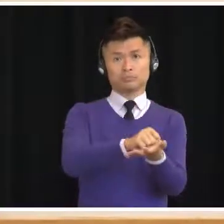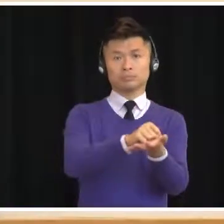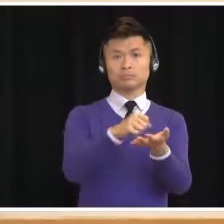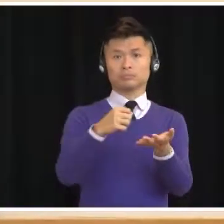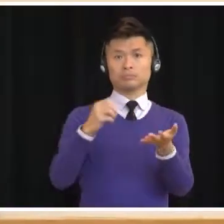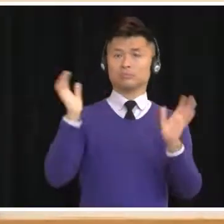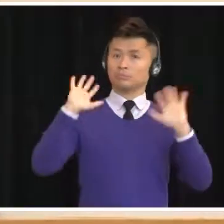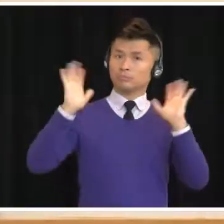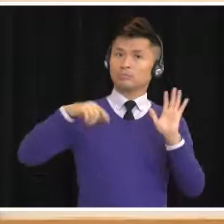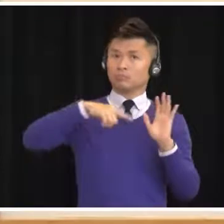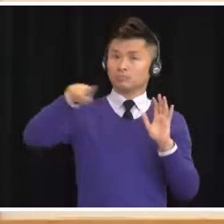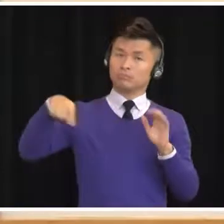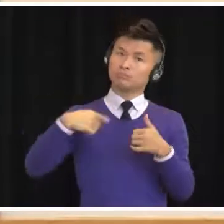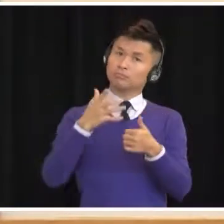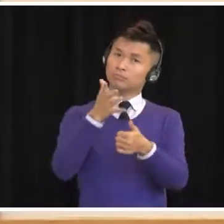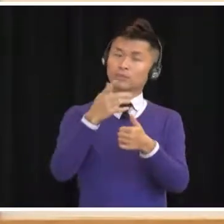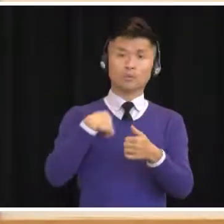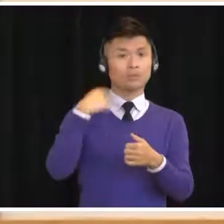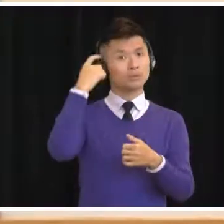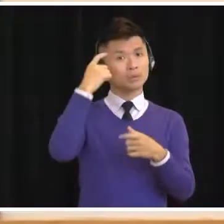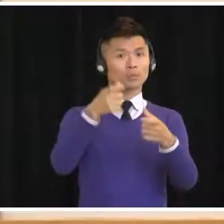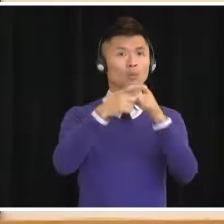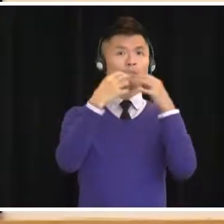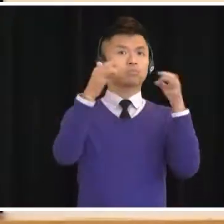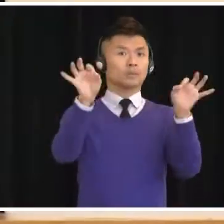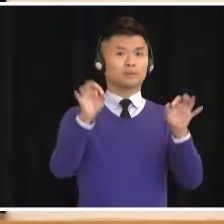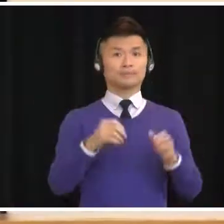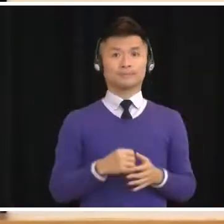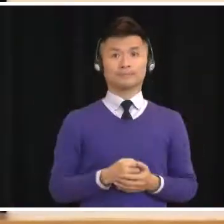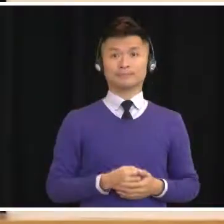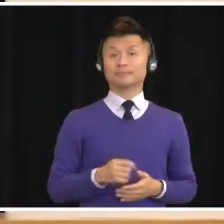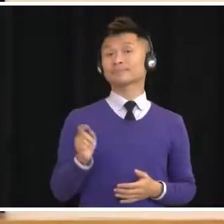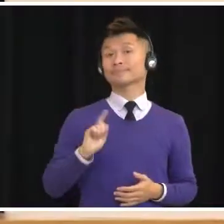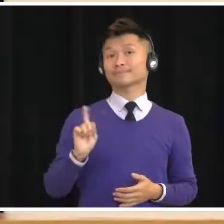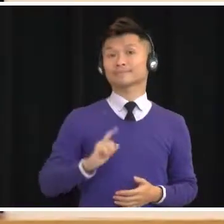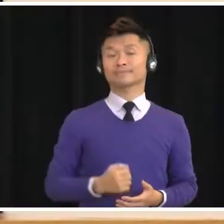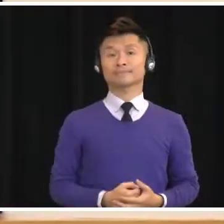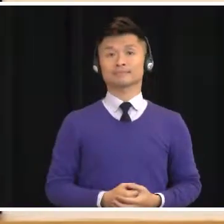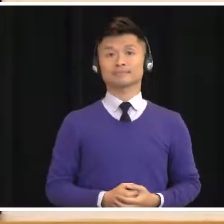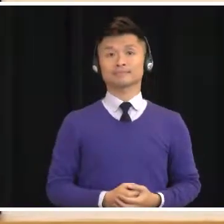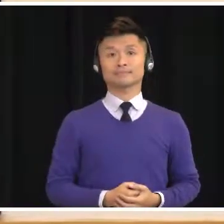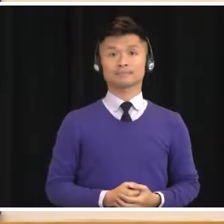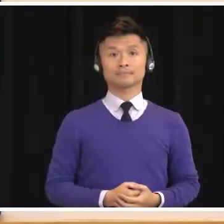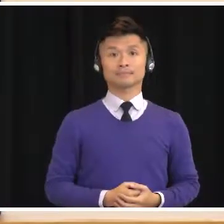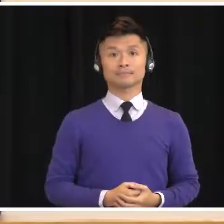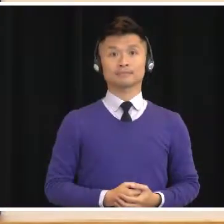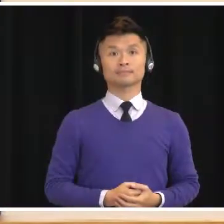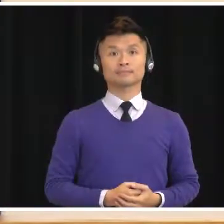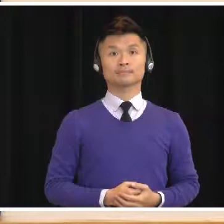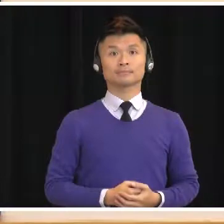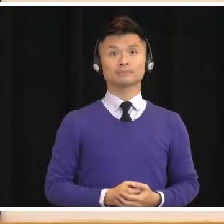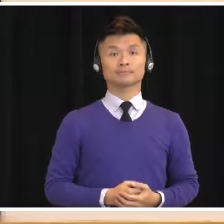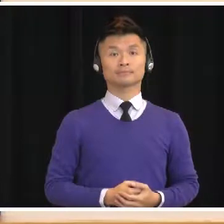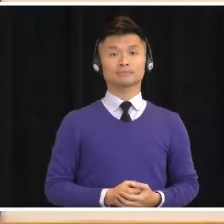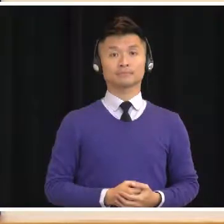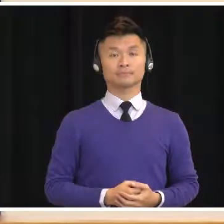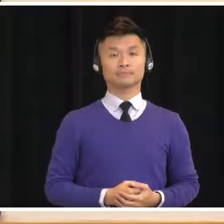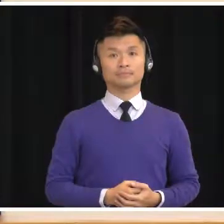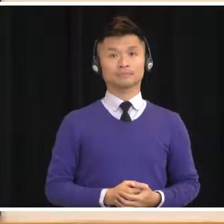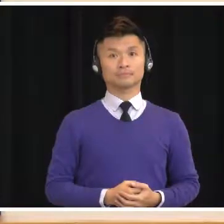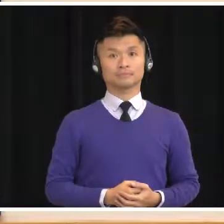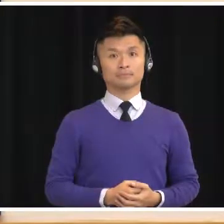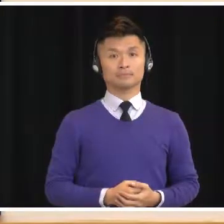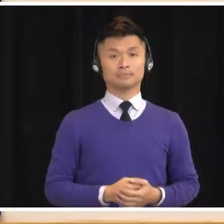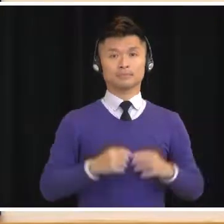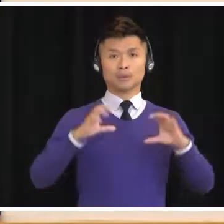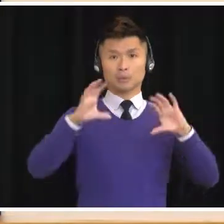question, what services or other benefits are there that stateless children are